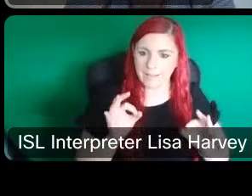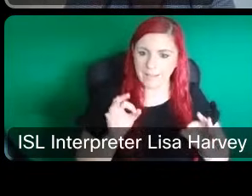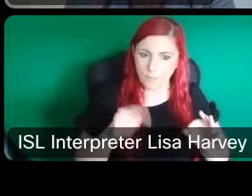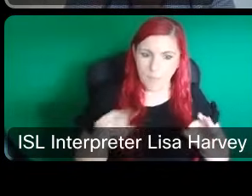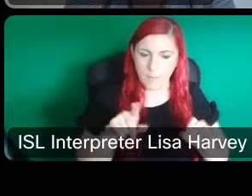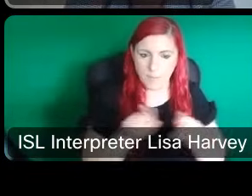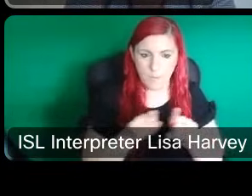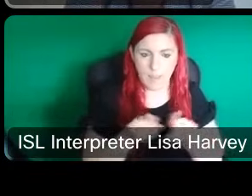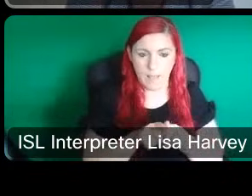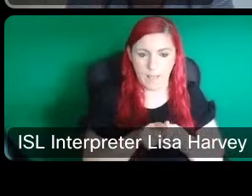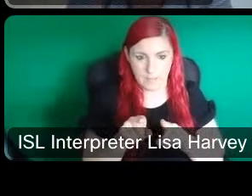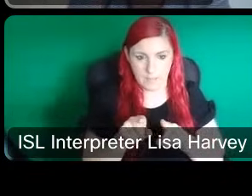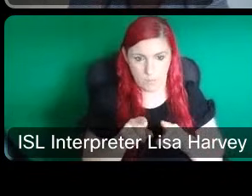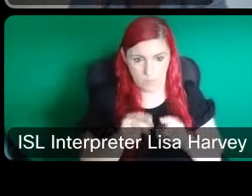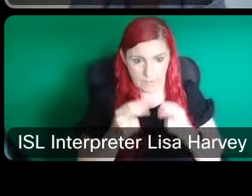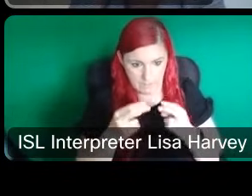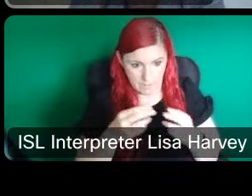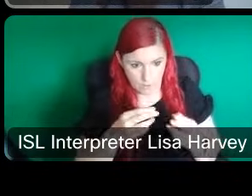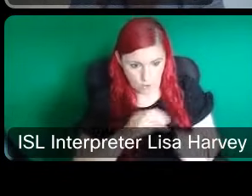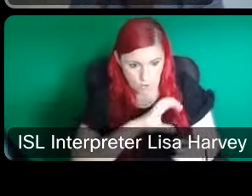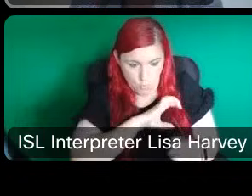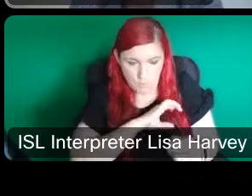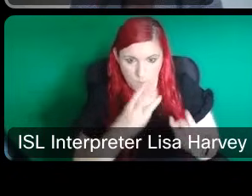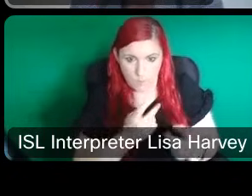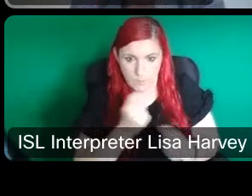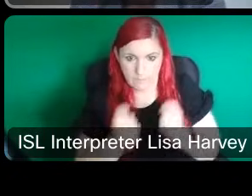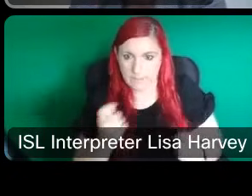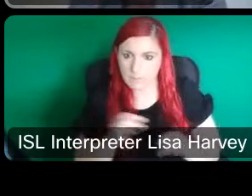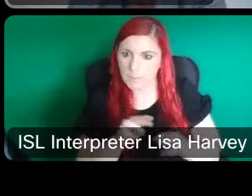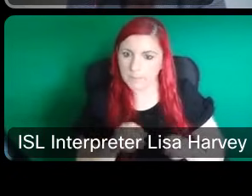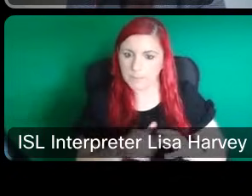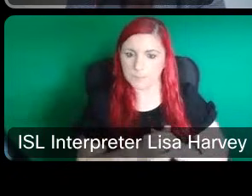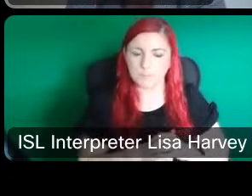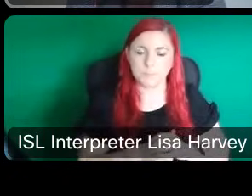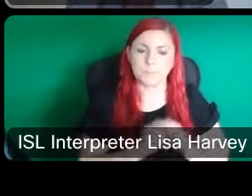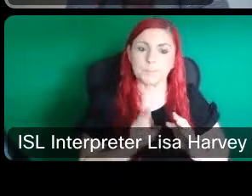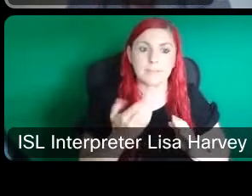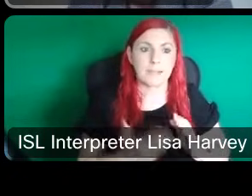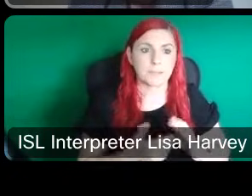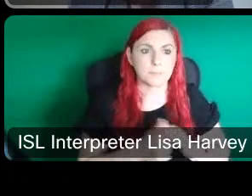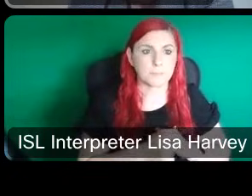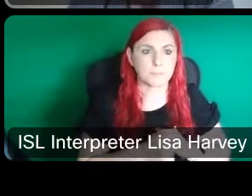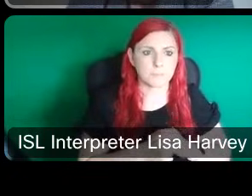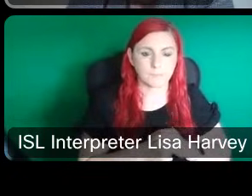kind of assurance piece gives us an opportunity for as well. Next slide.